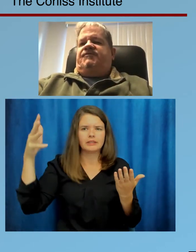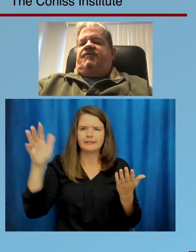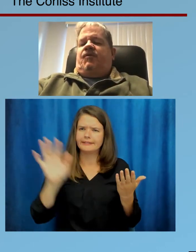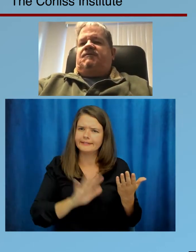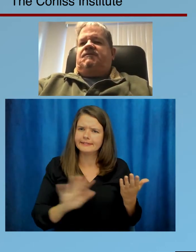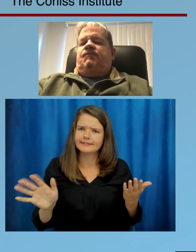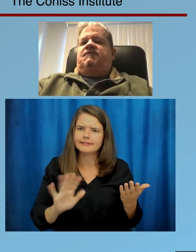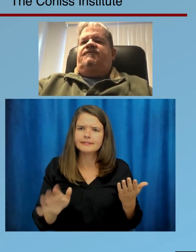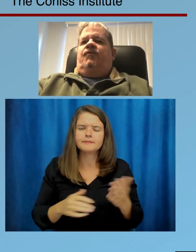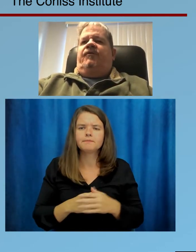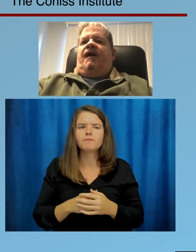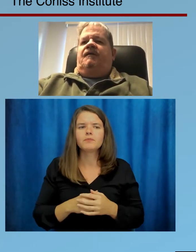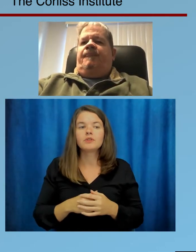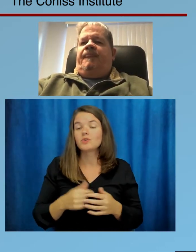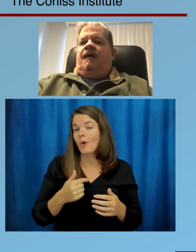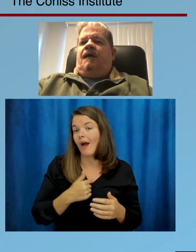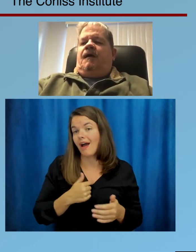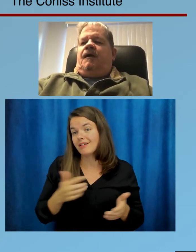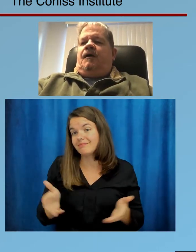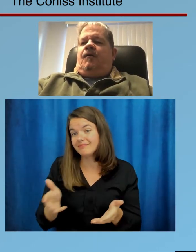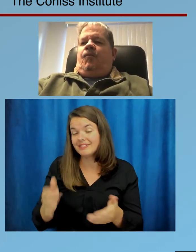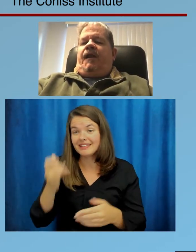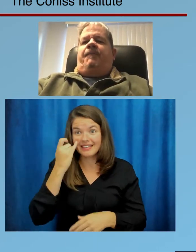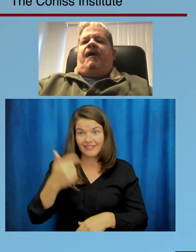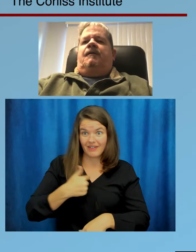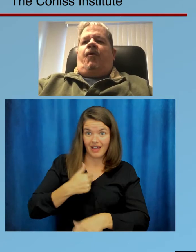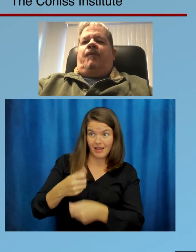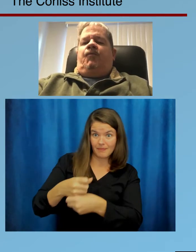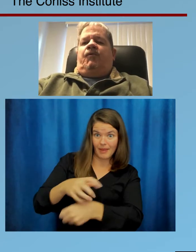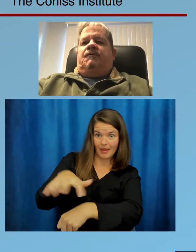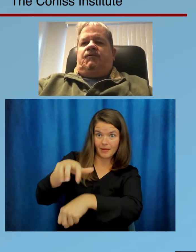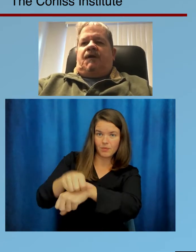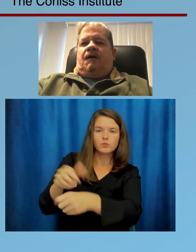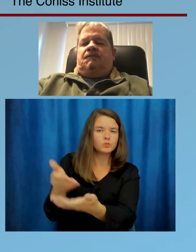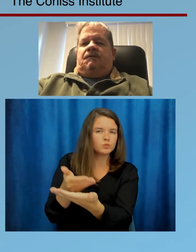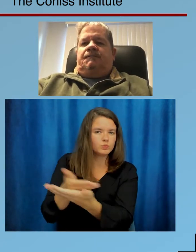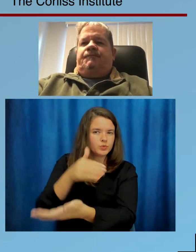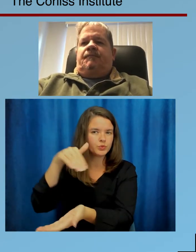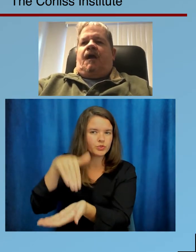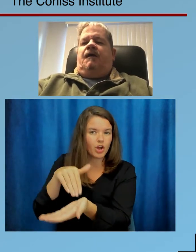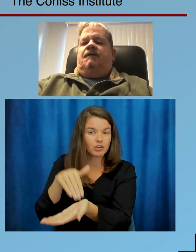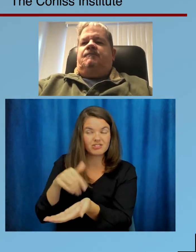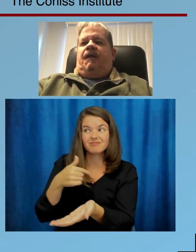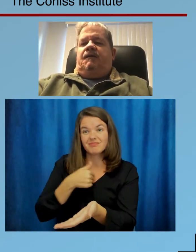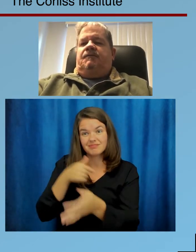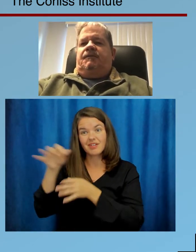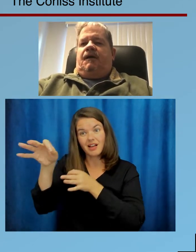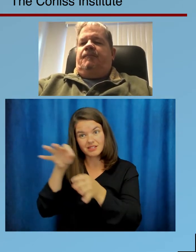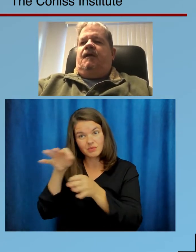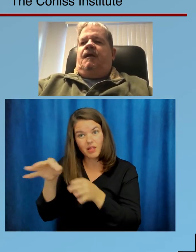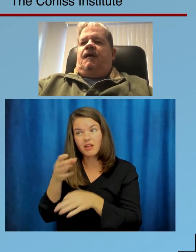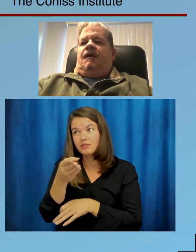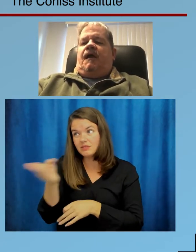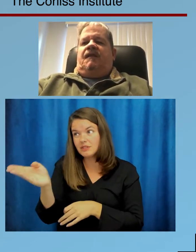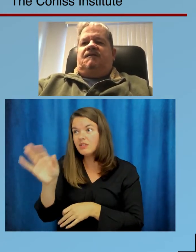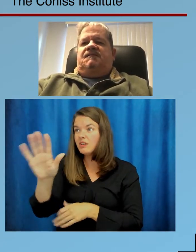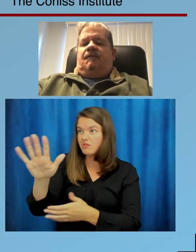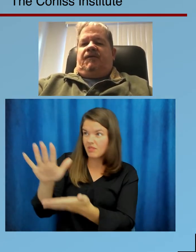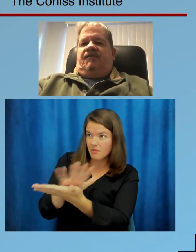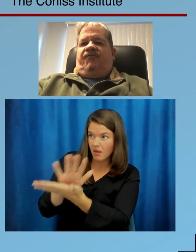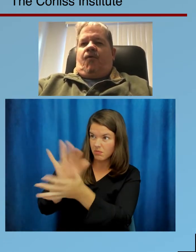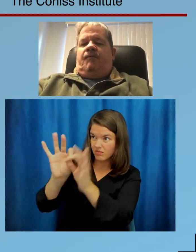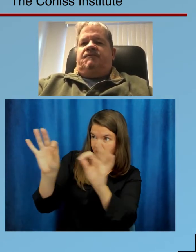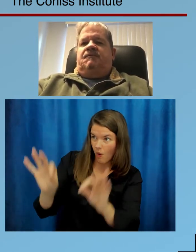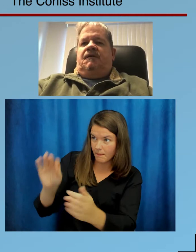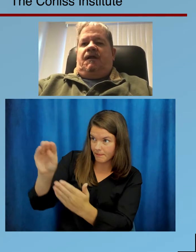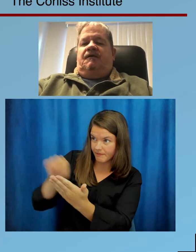I've always requested was for that when I make an appointment with a new doctor, I explain to them, can they send